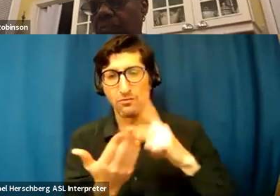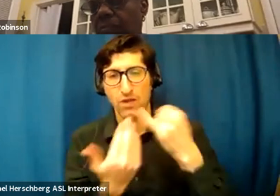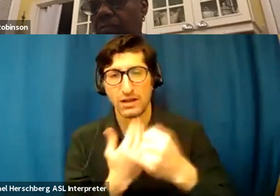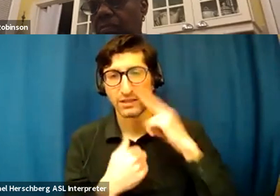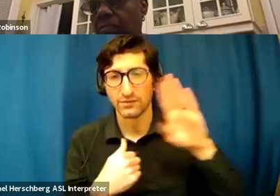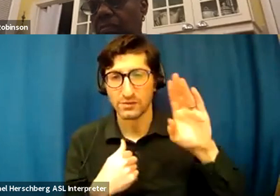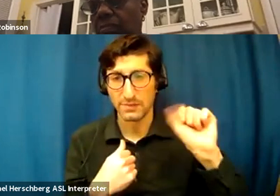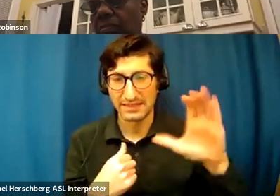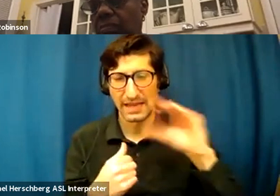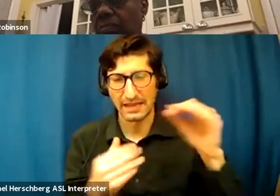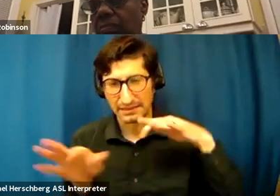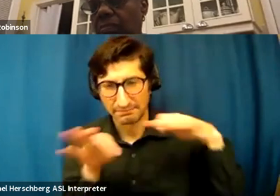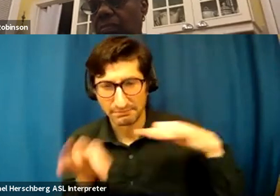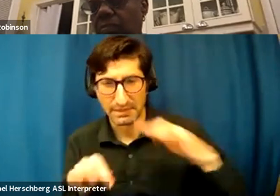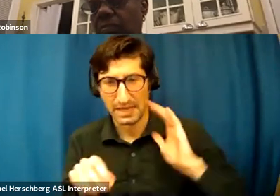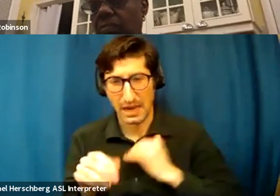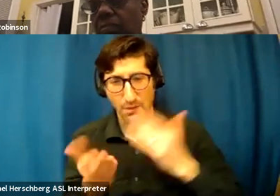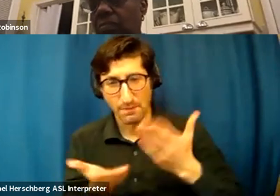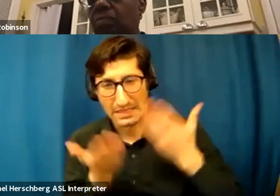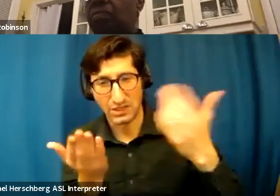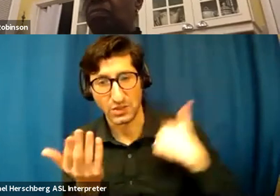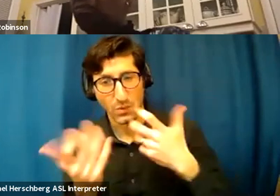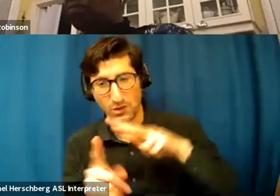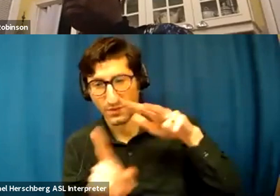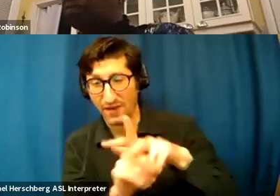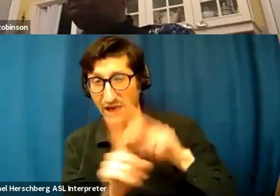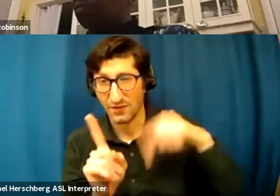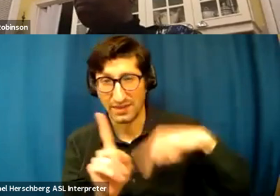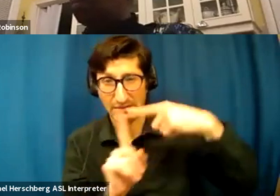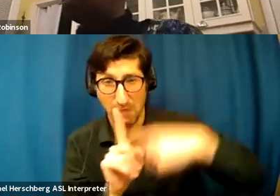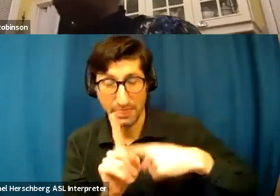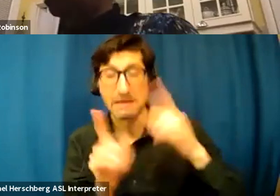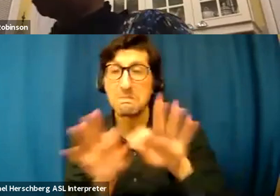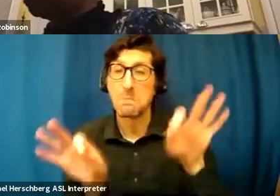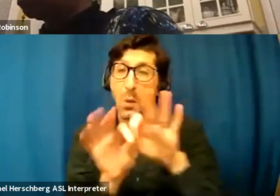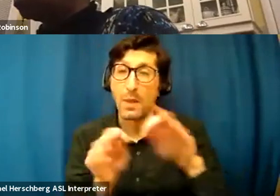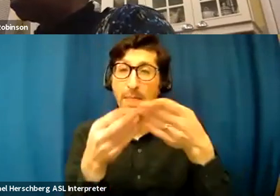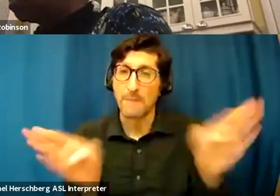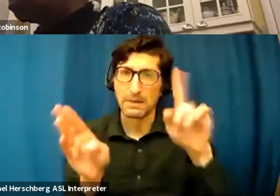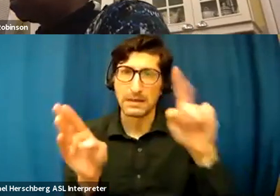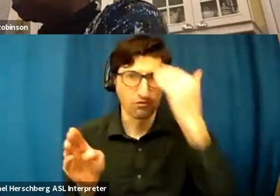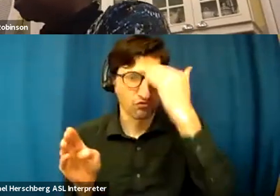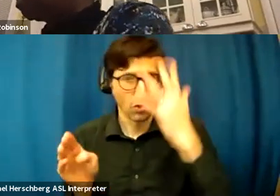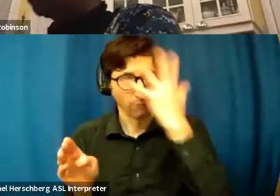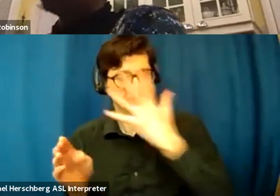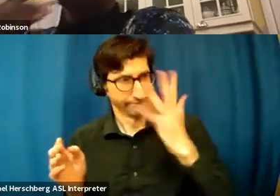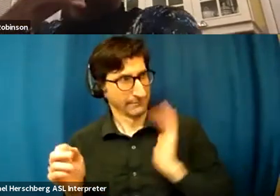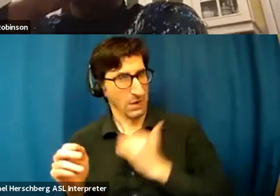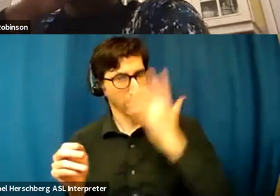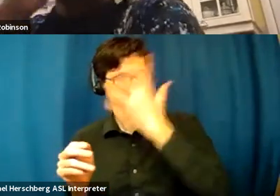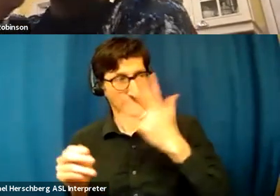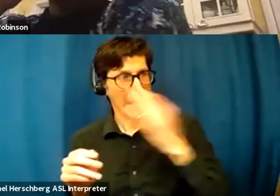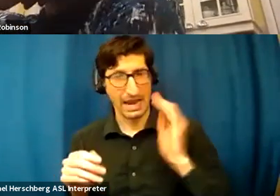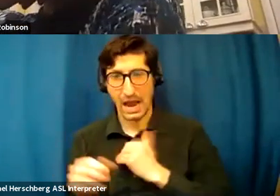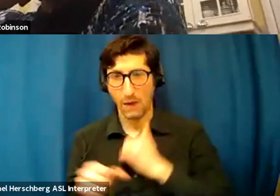city council plans to file this month. It is important that the public know who we are and all the amazing work that we do so we